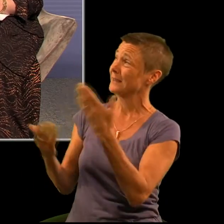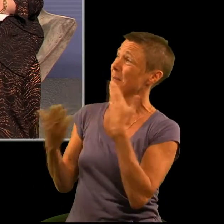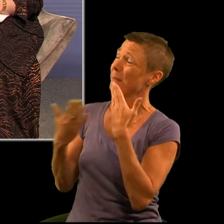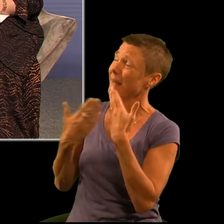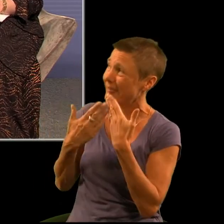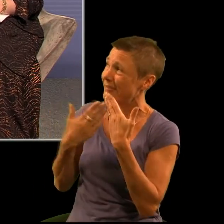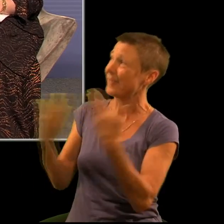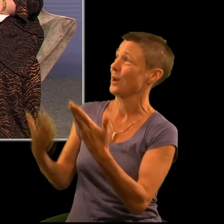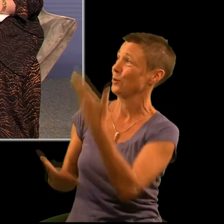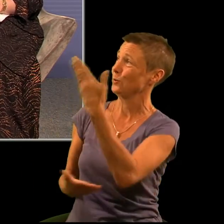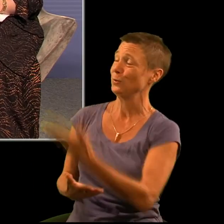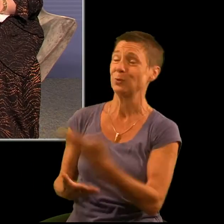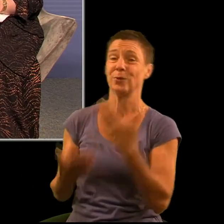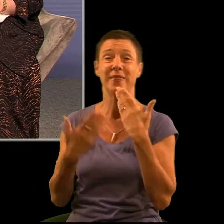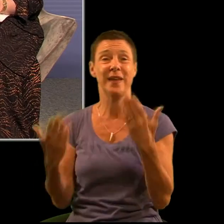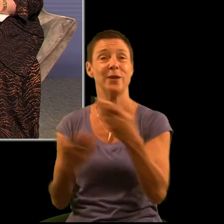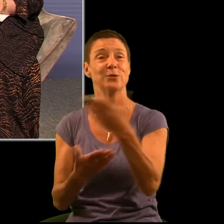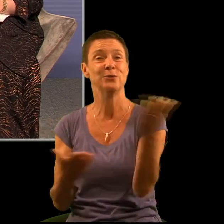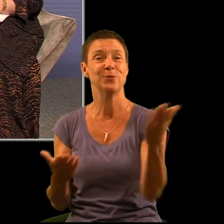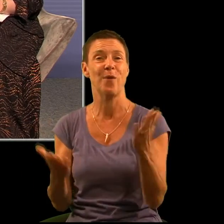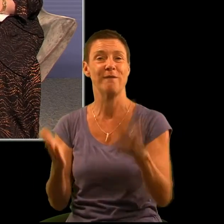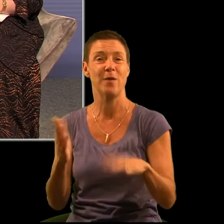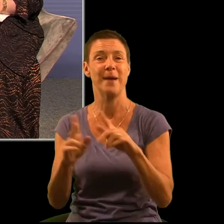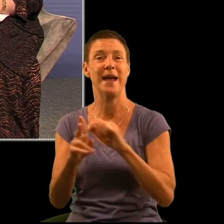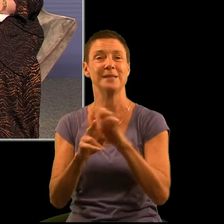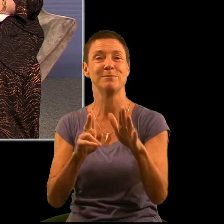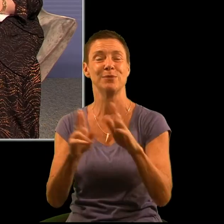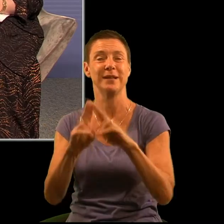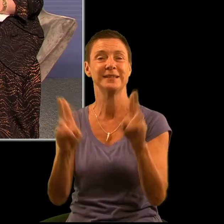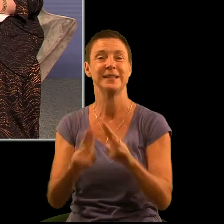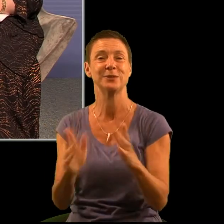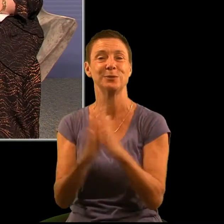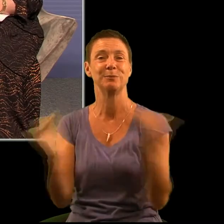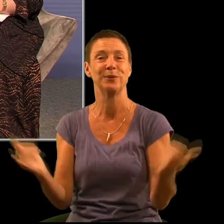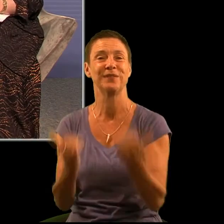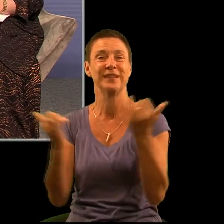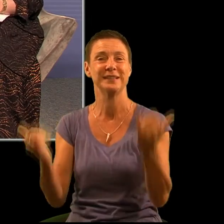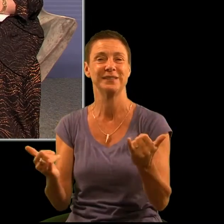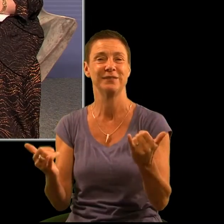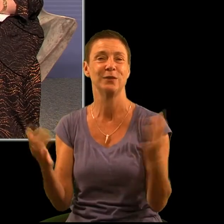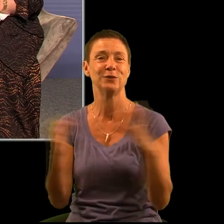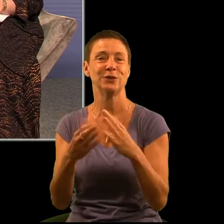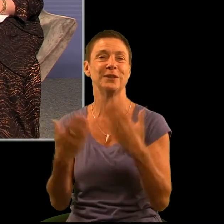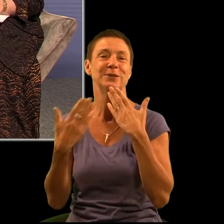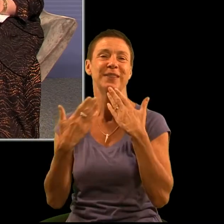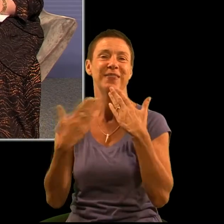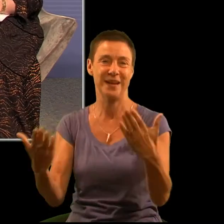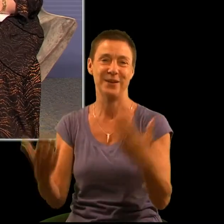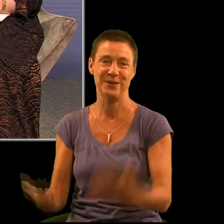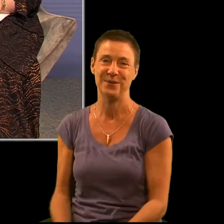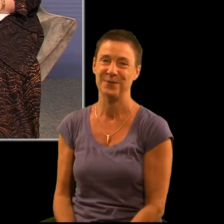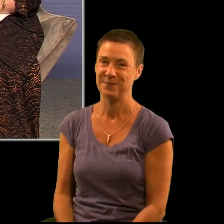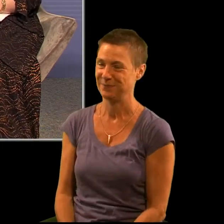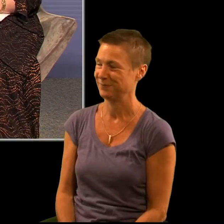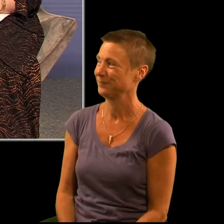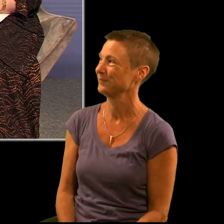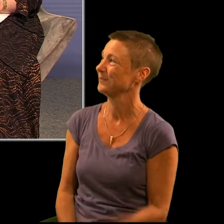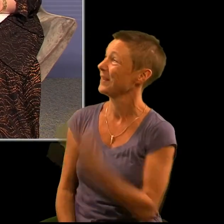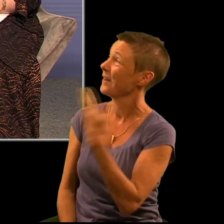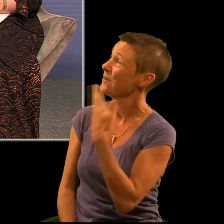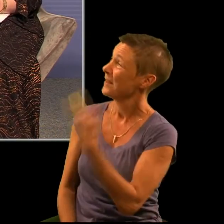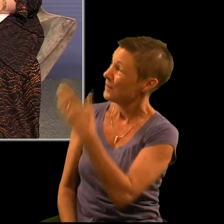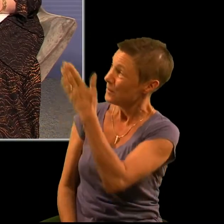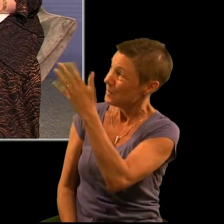huge thank you to you all from Edinburgh International Book Festival Online for joining us today. Thank you, everybody. Thank you.